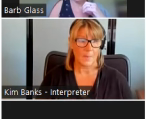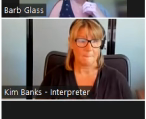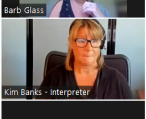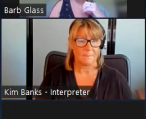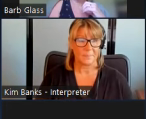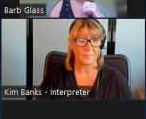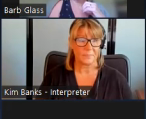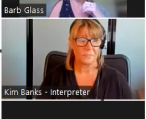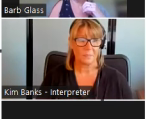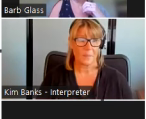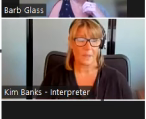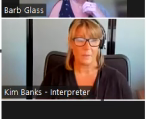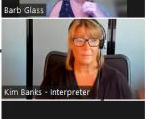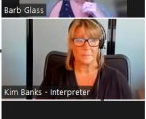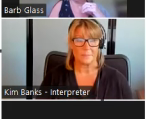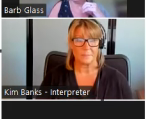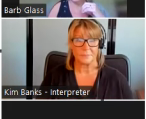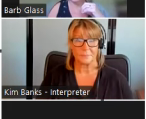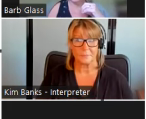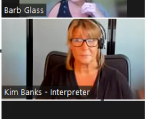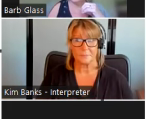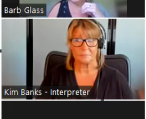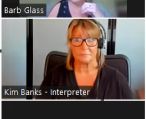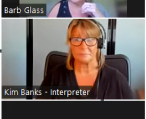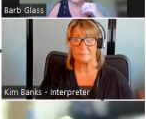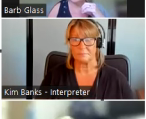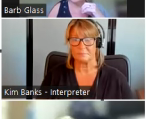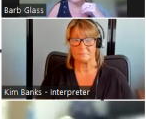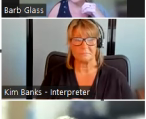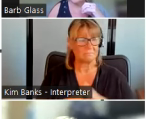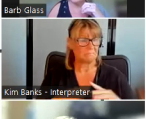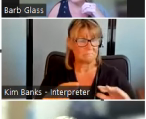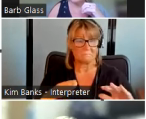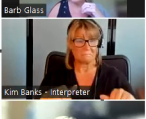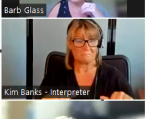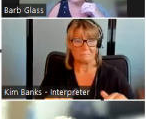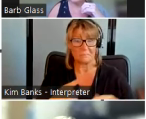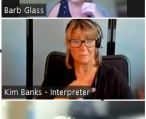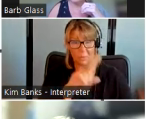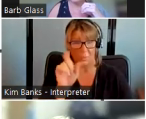So at this point, I'm not seeing any questions in the chat.